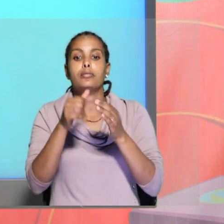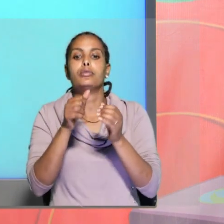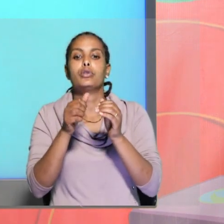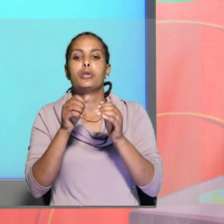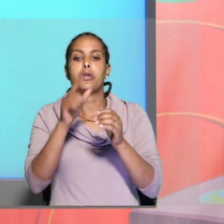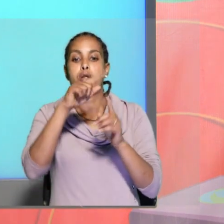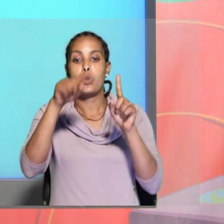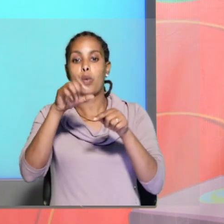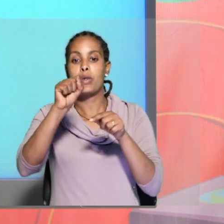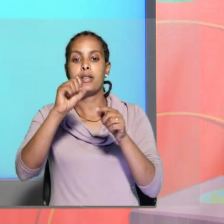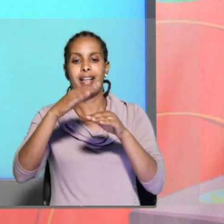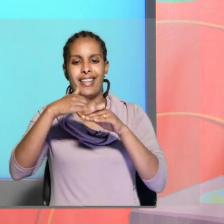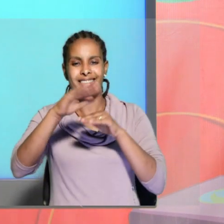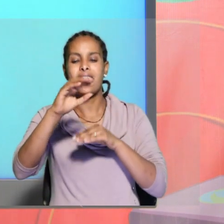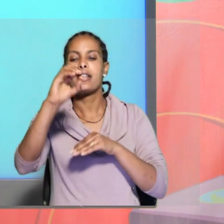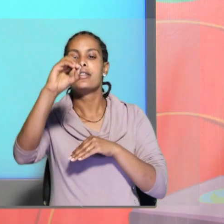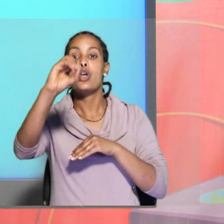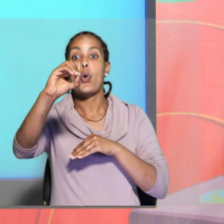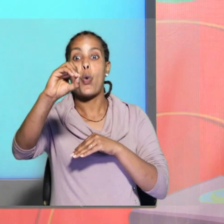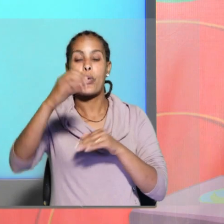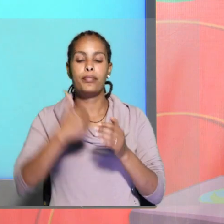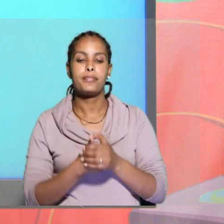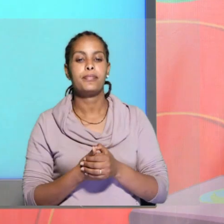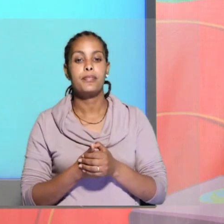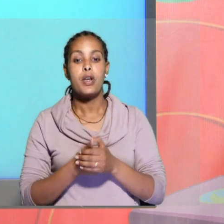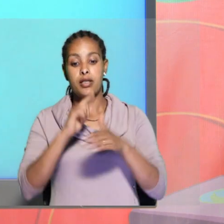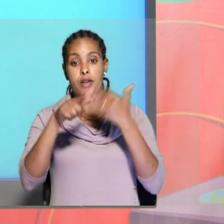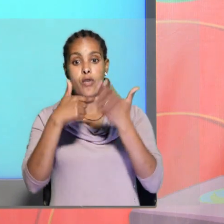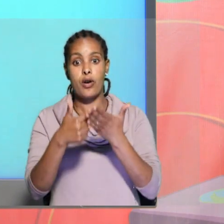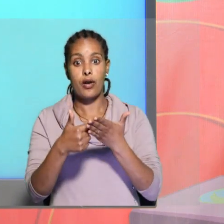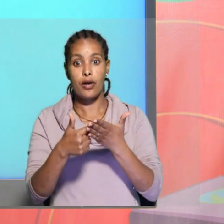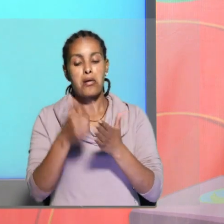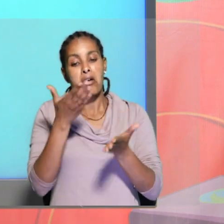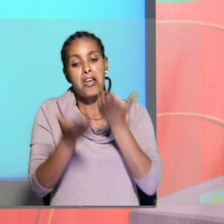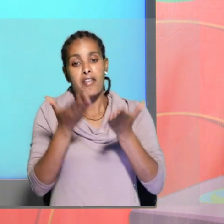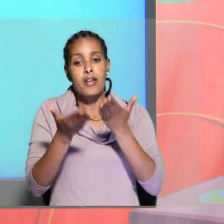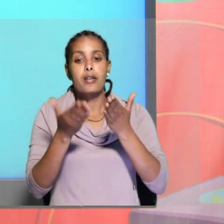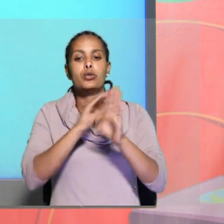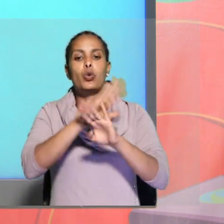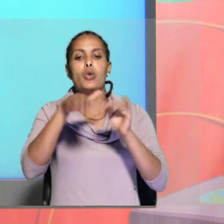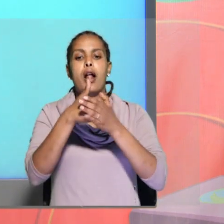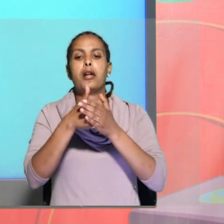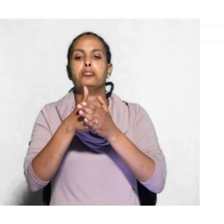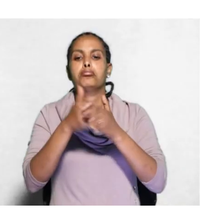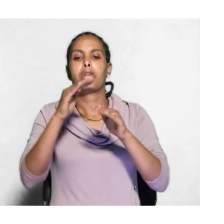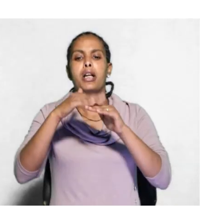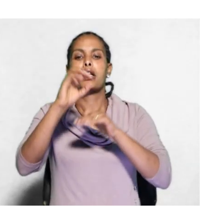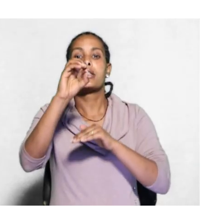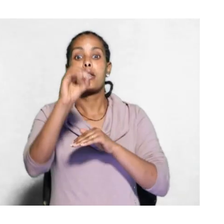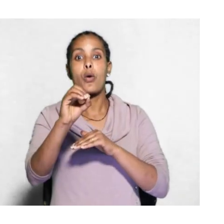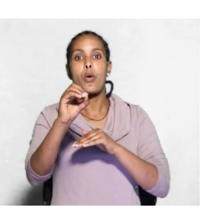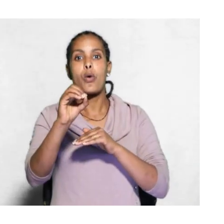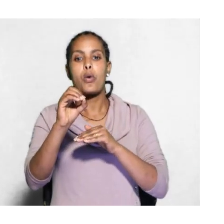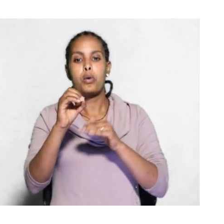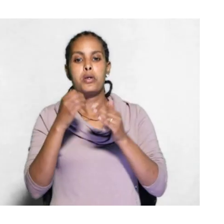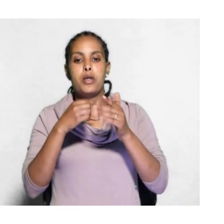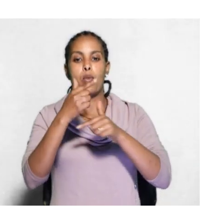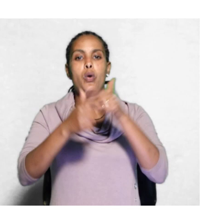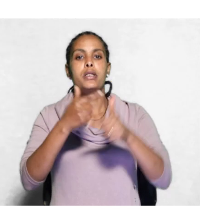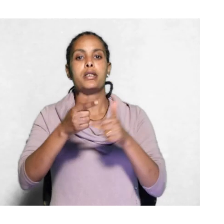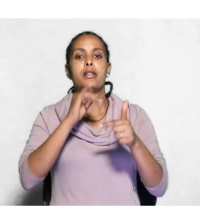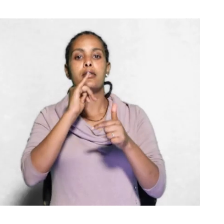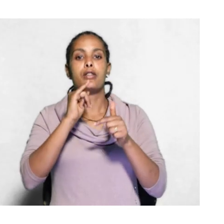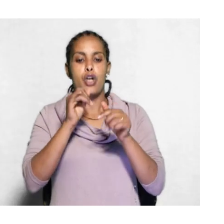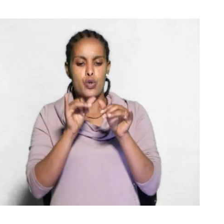change is greater than 0. Therefore, if total entropy change is greater than 0, then the process